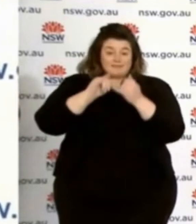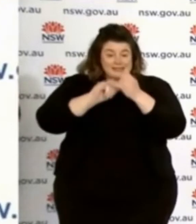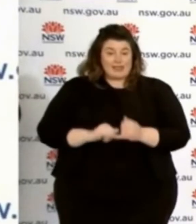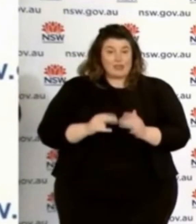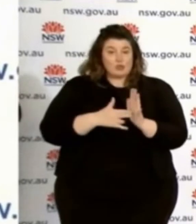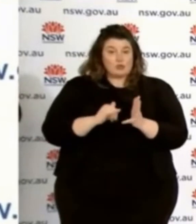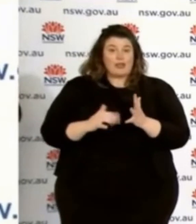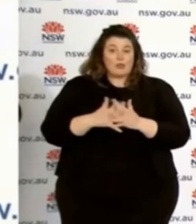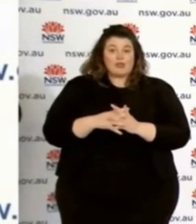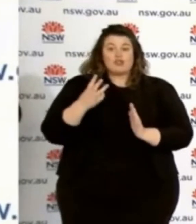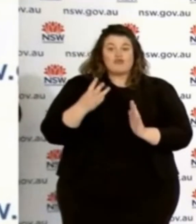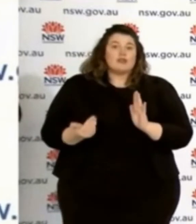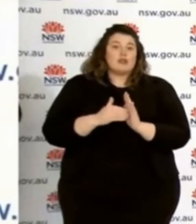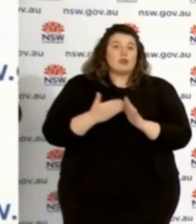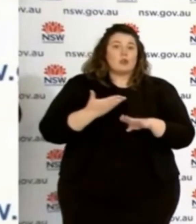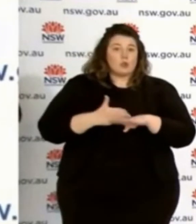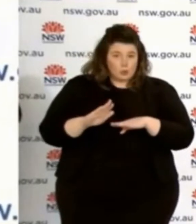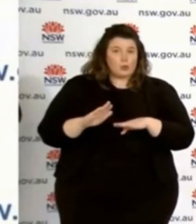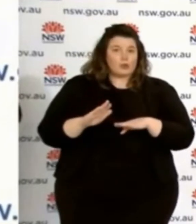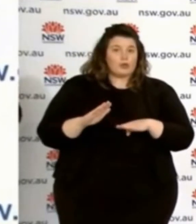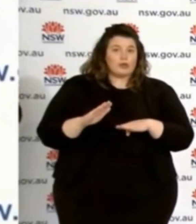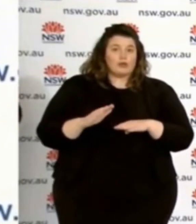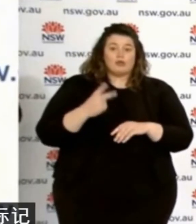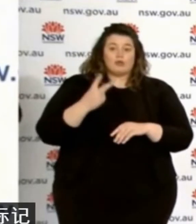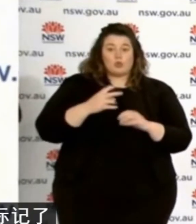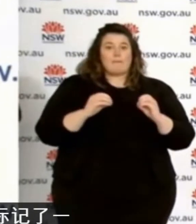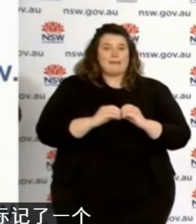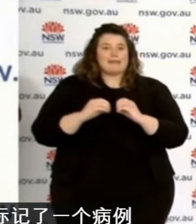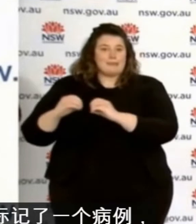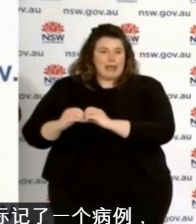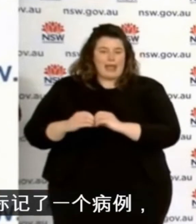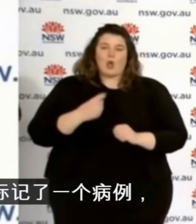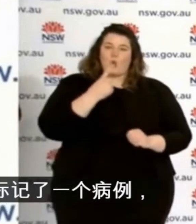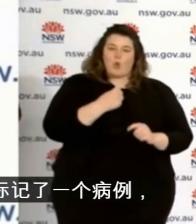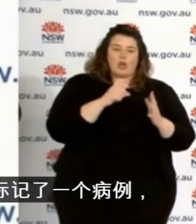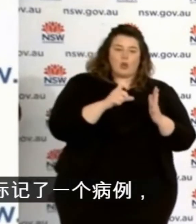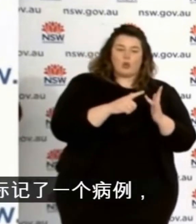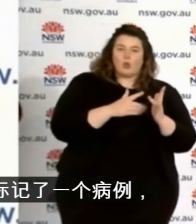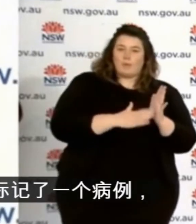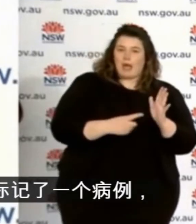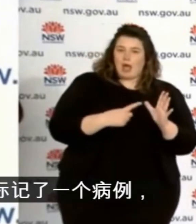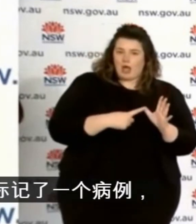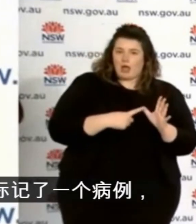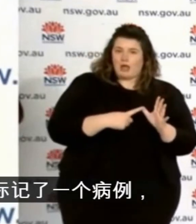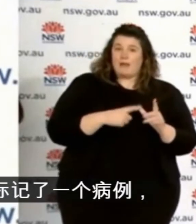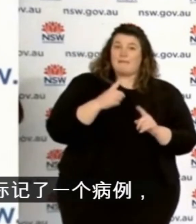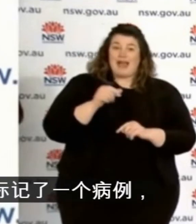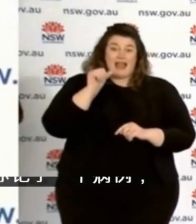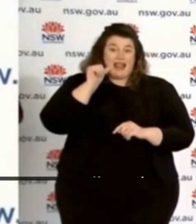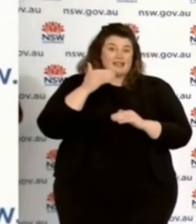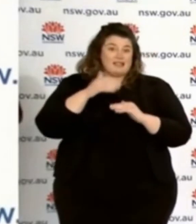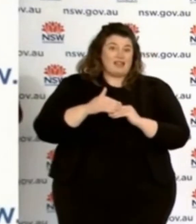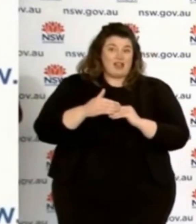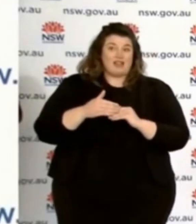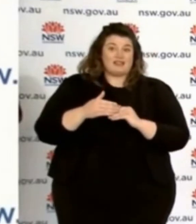3 new cases overnight. There were cases that we flagged yesterday, 2 in Bateman's Bay, 1 in Cooma. But since 8 p.m. last night, we've